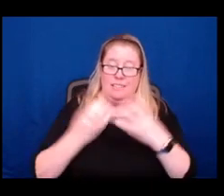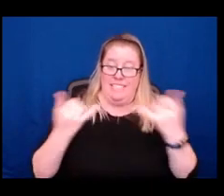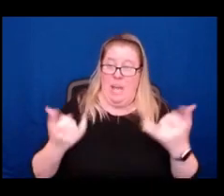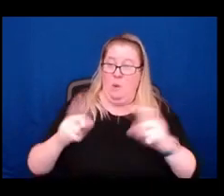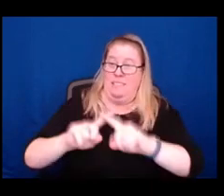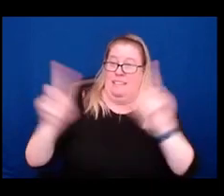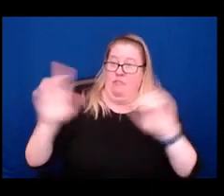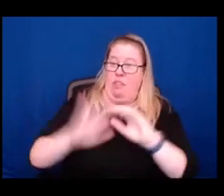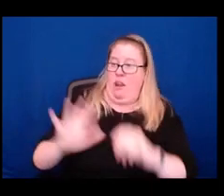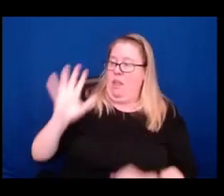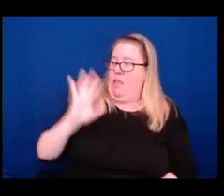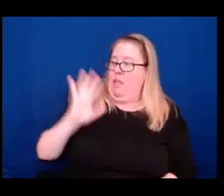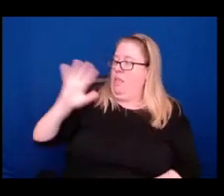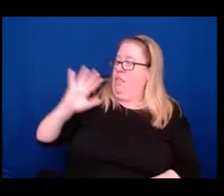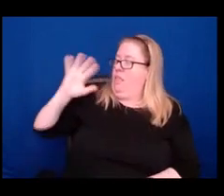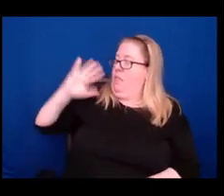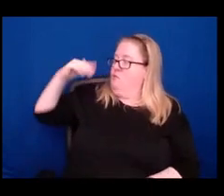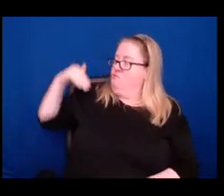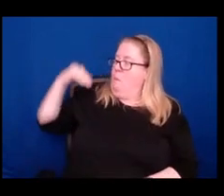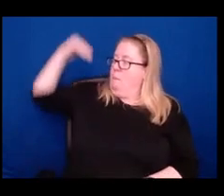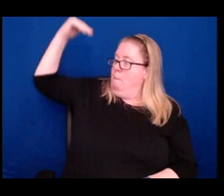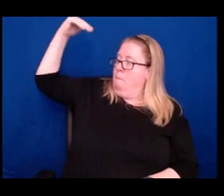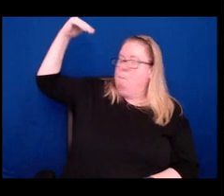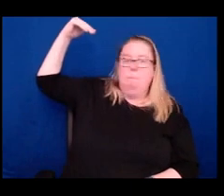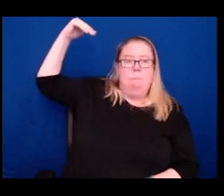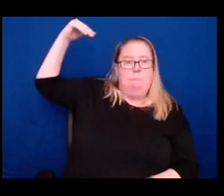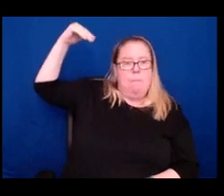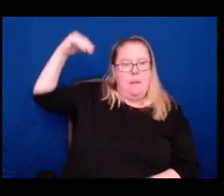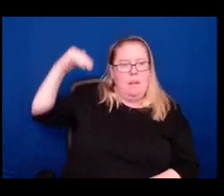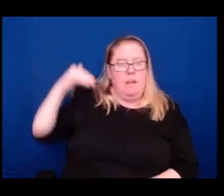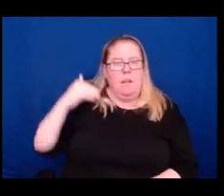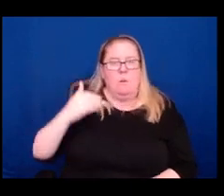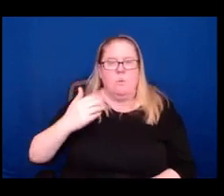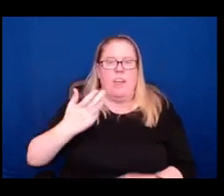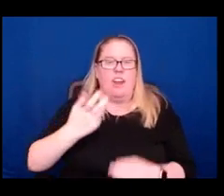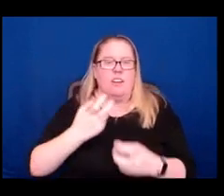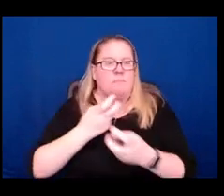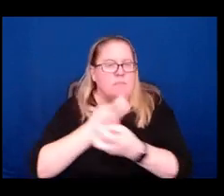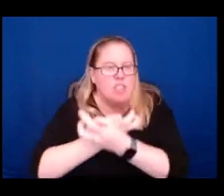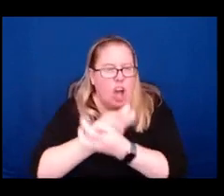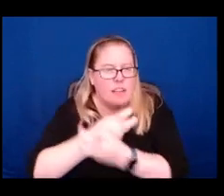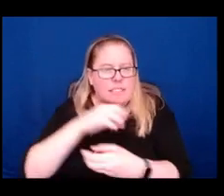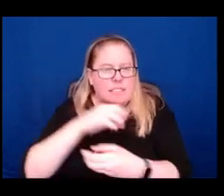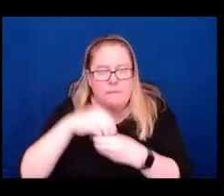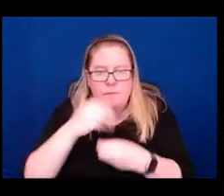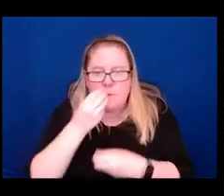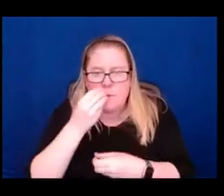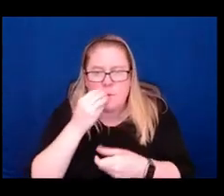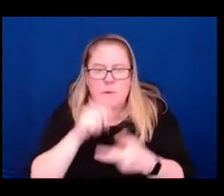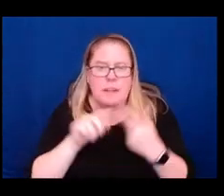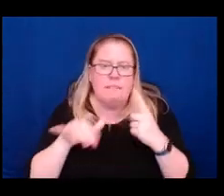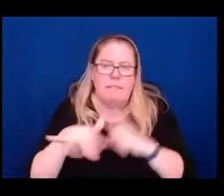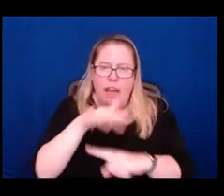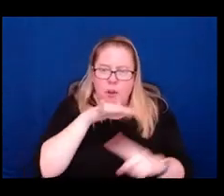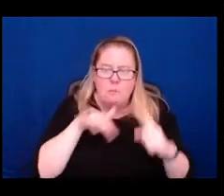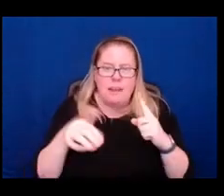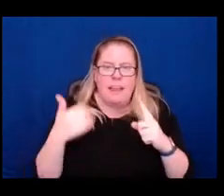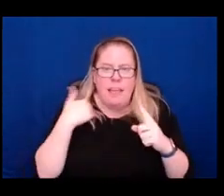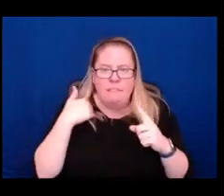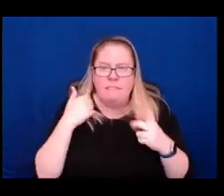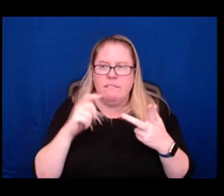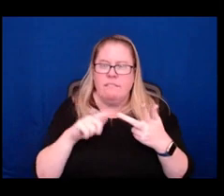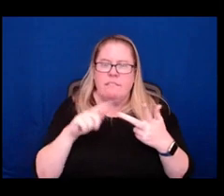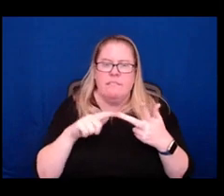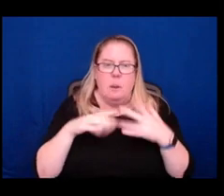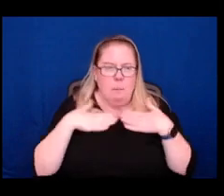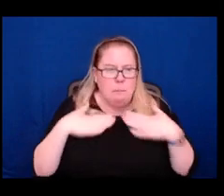grew up in. And we have toxins in our food. There's toxins in our environment. There's toxins in our